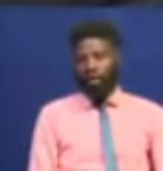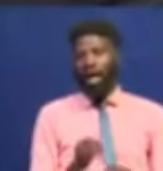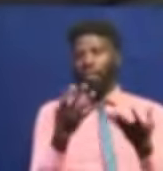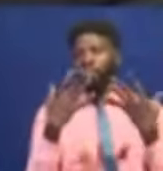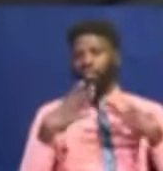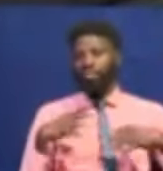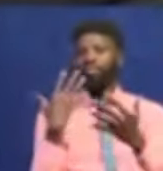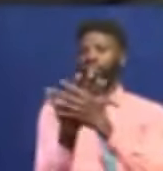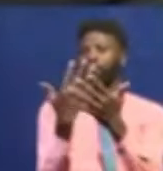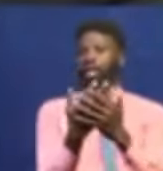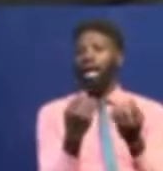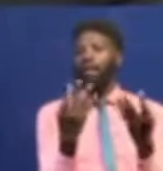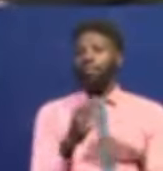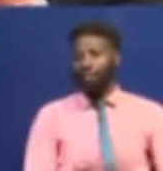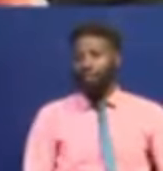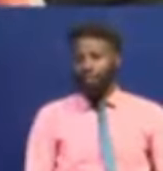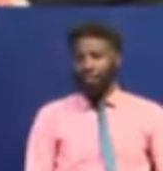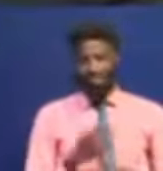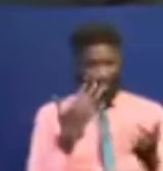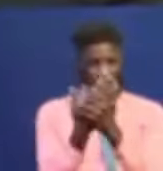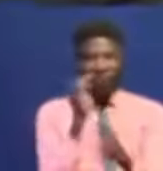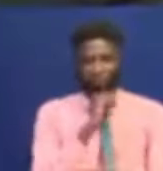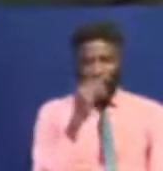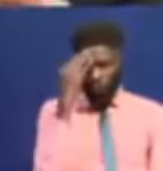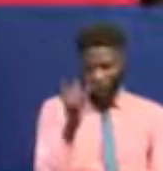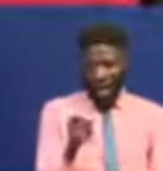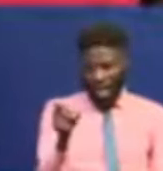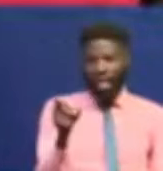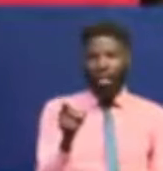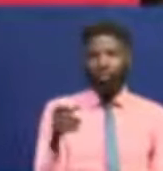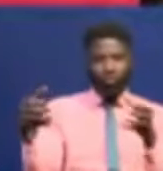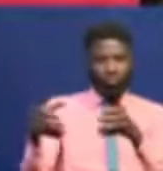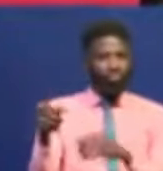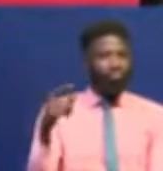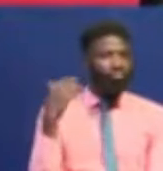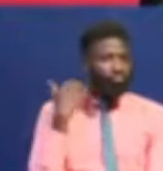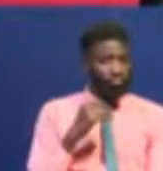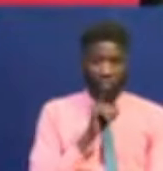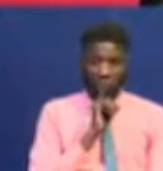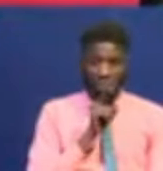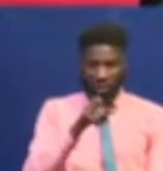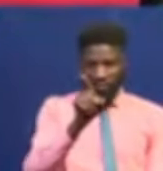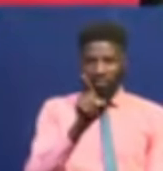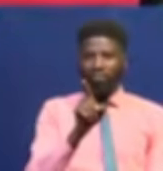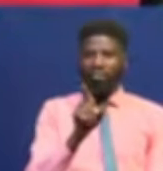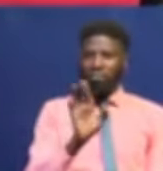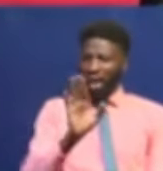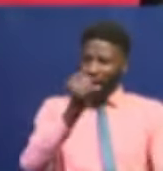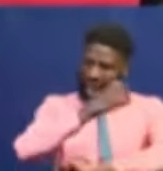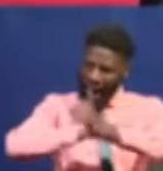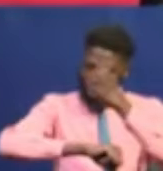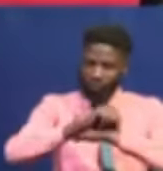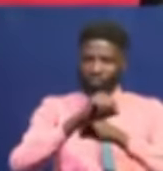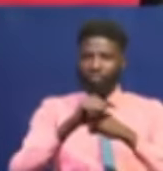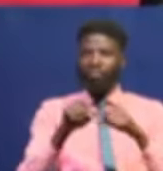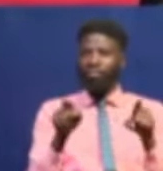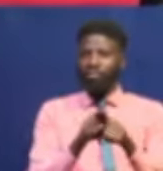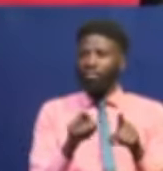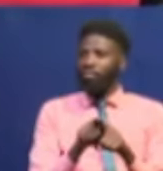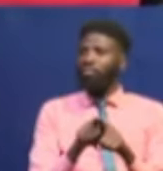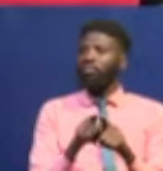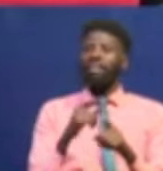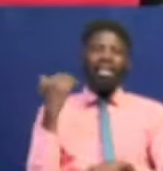custody on account of this? Those who you said they conducted treasonous activities, they